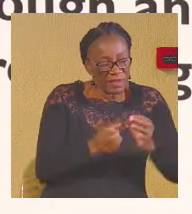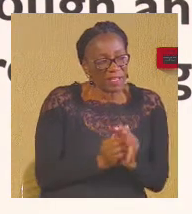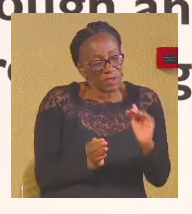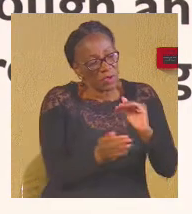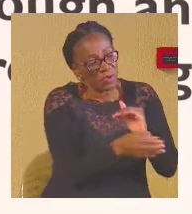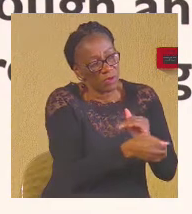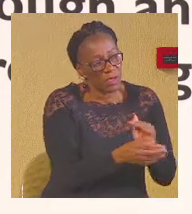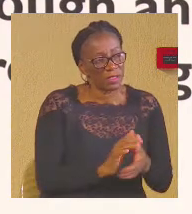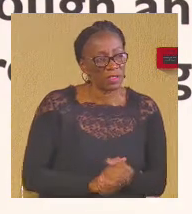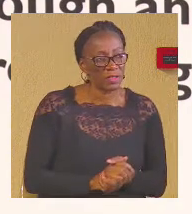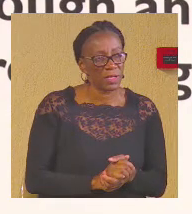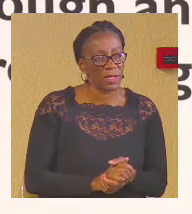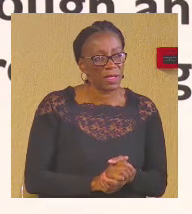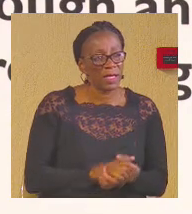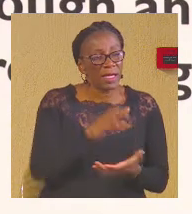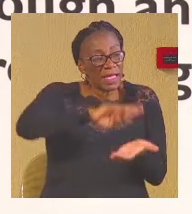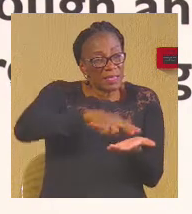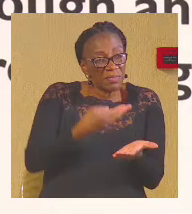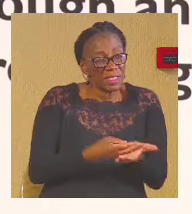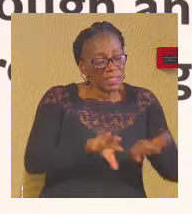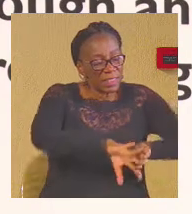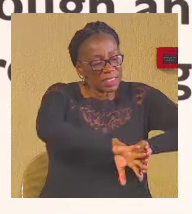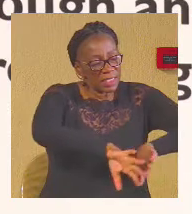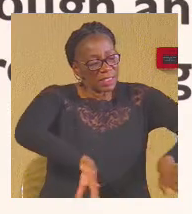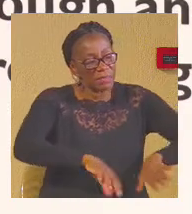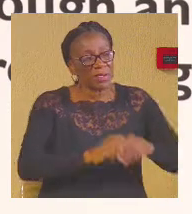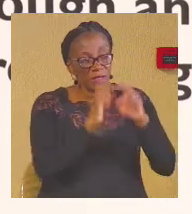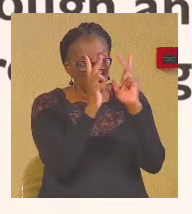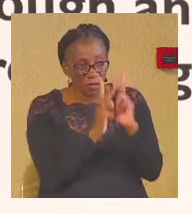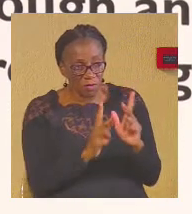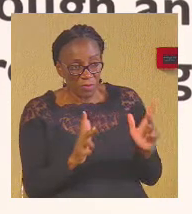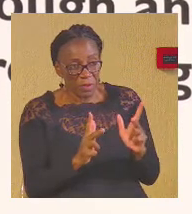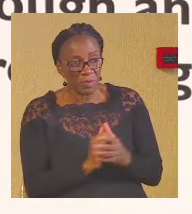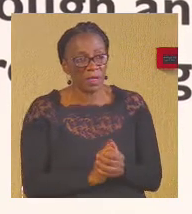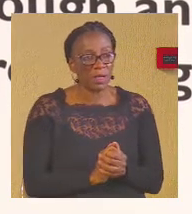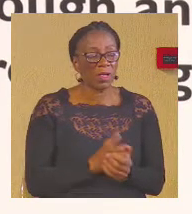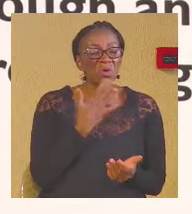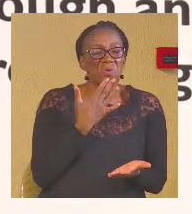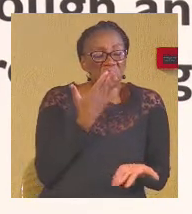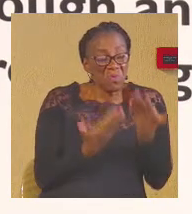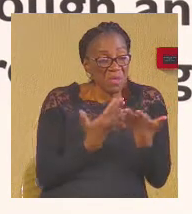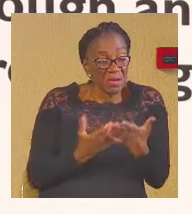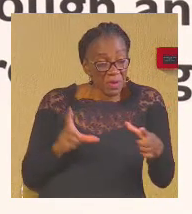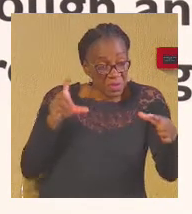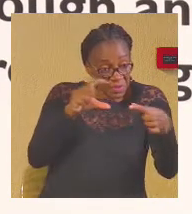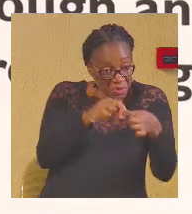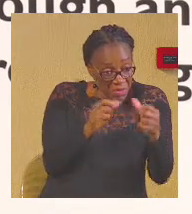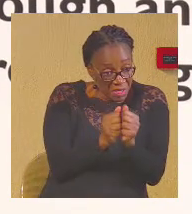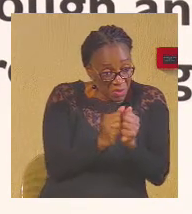a separation of persons who are not ill, but who may be exposed to infectious agents or